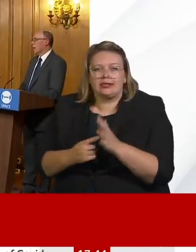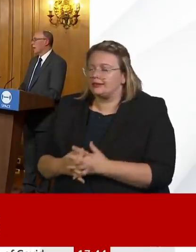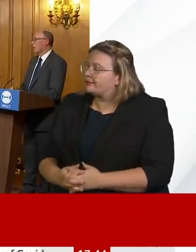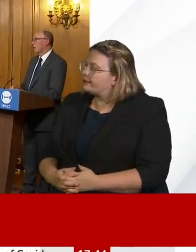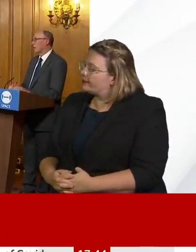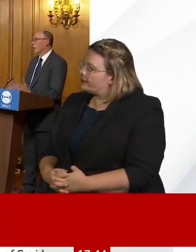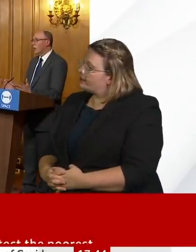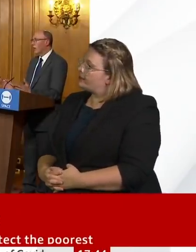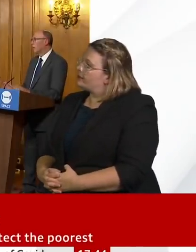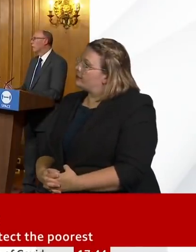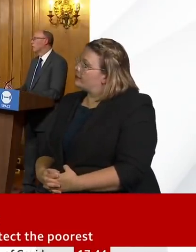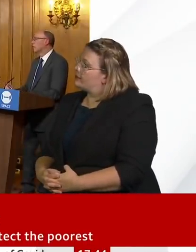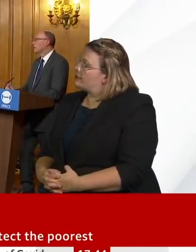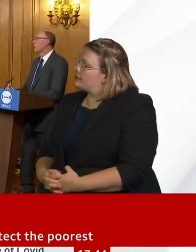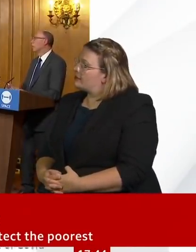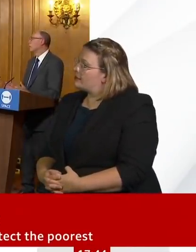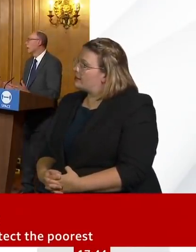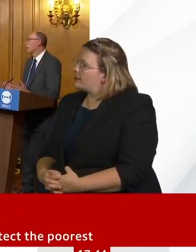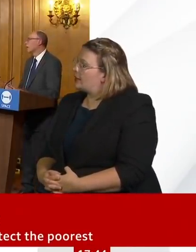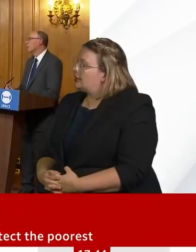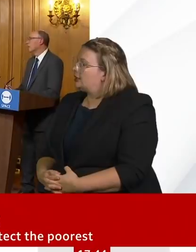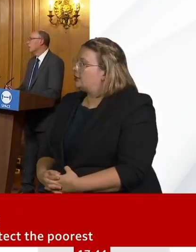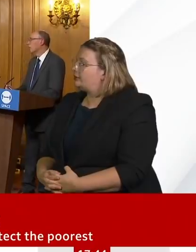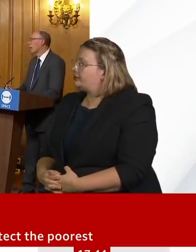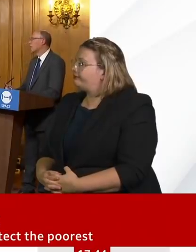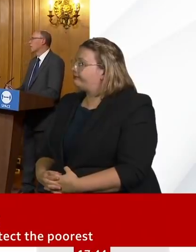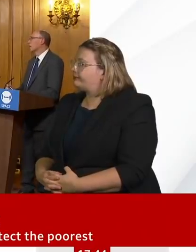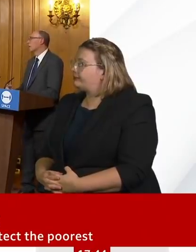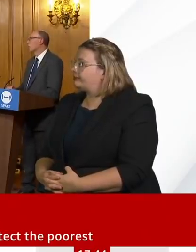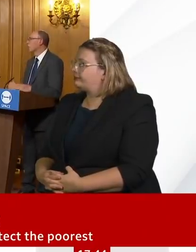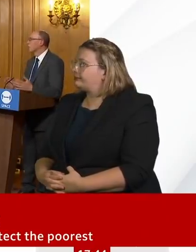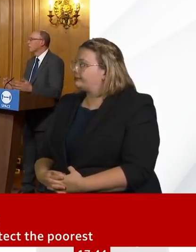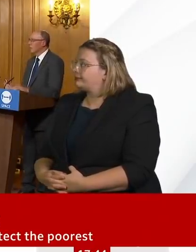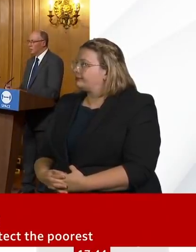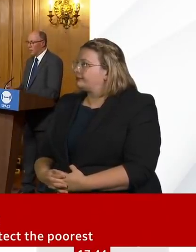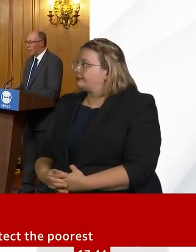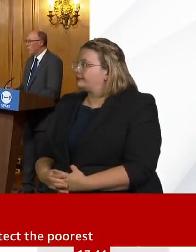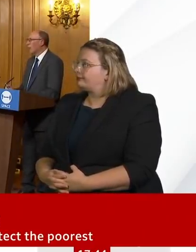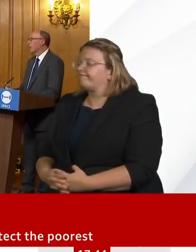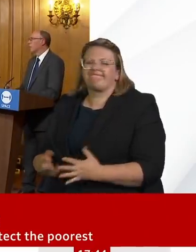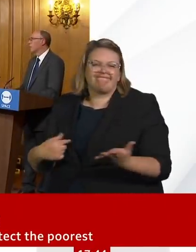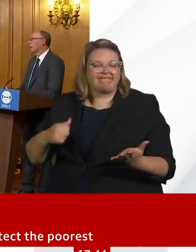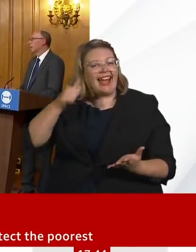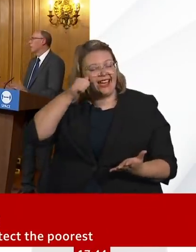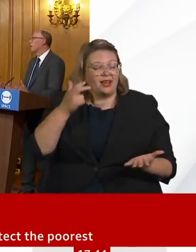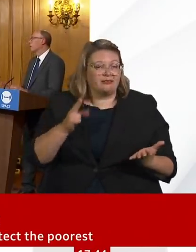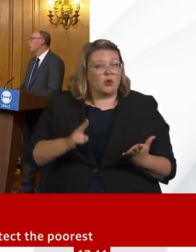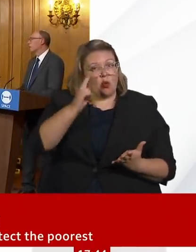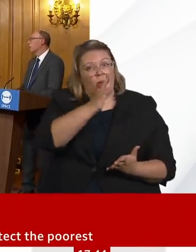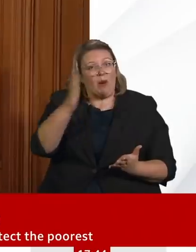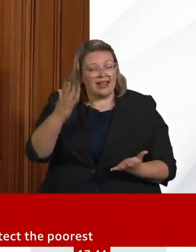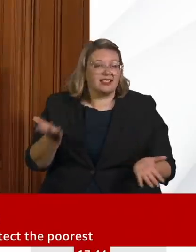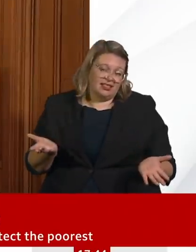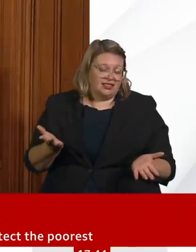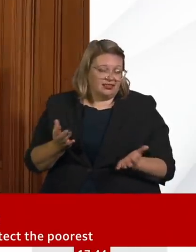Dead right. Yeah. So I know how difficult it is at the moment in the northwest, and of course, from the NHS, I'm particularly grateful